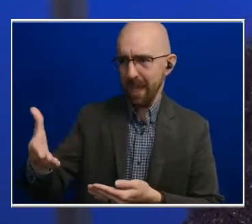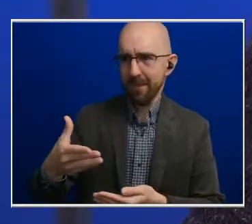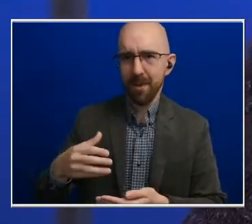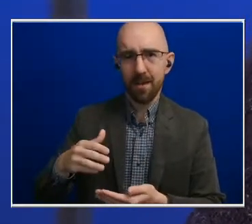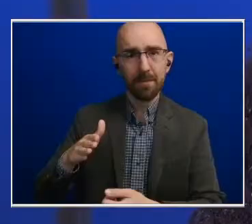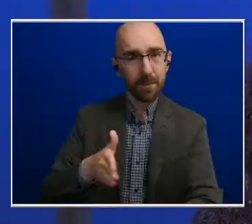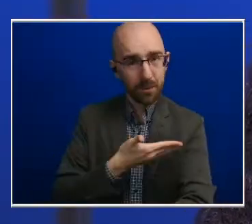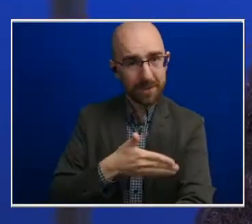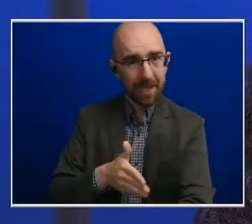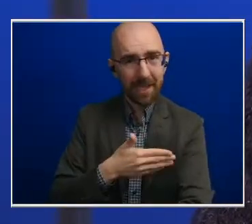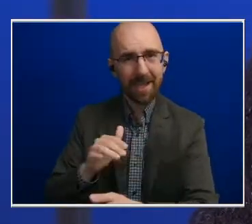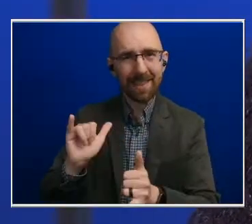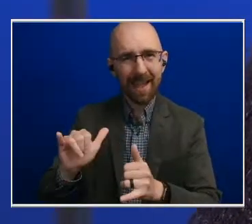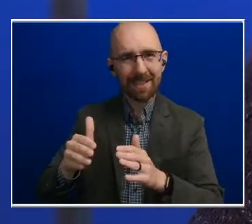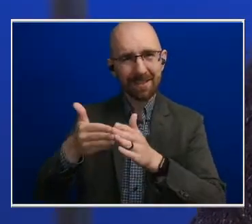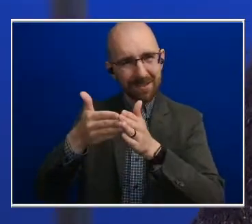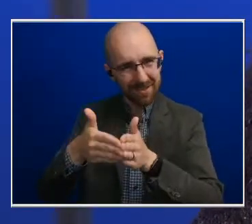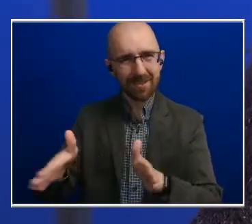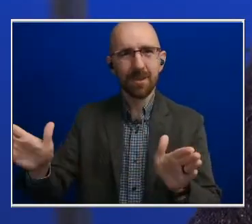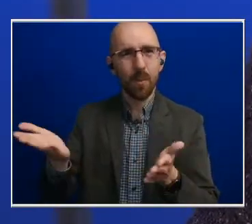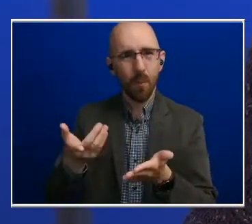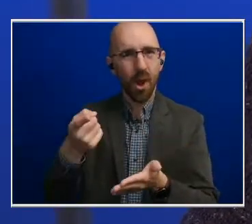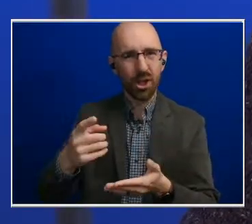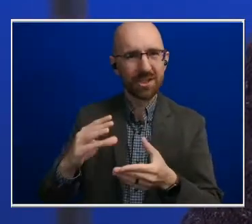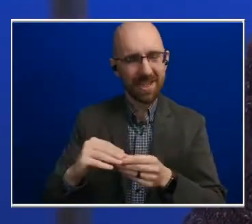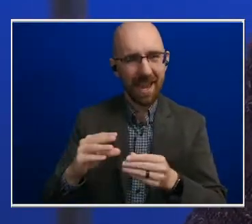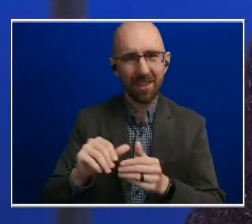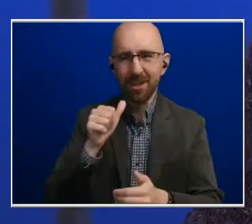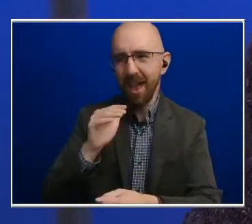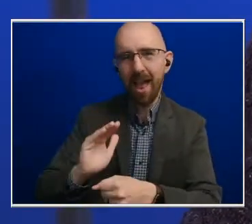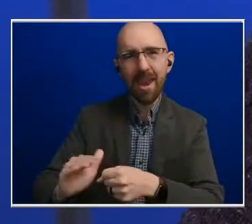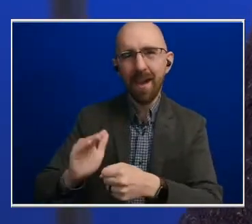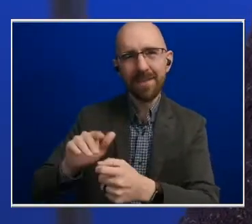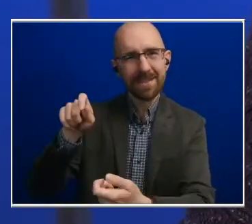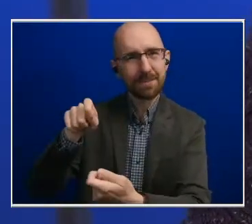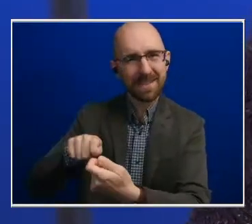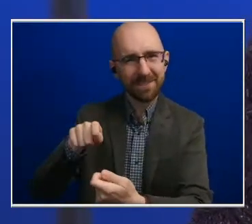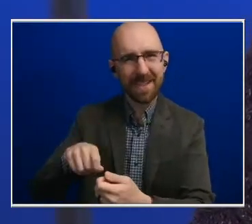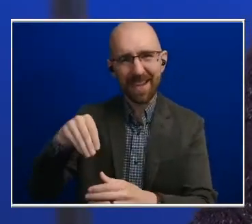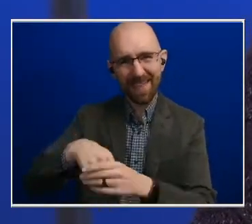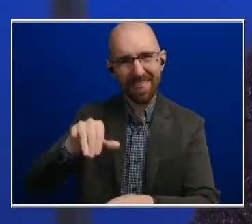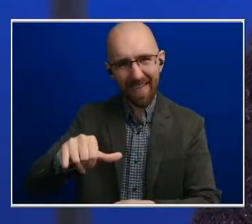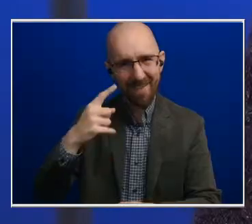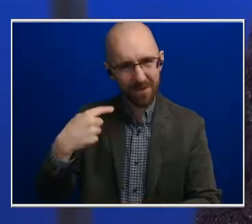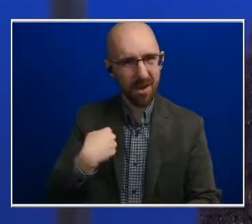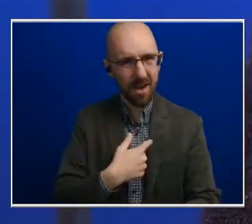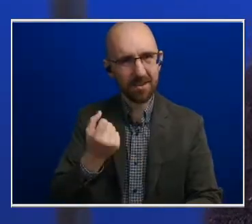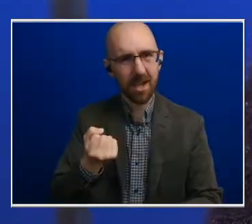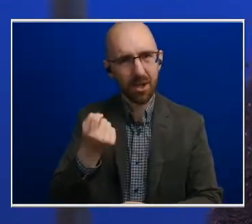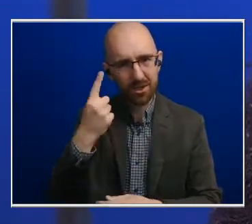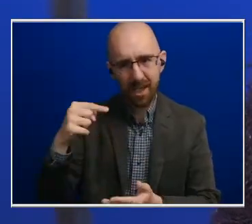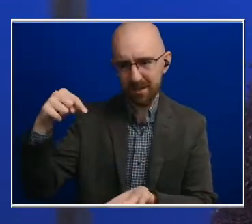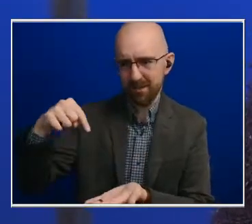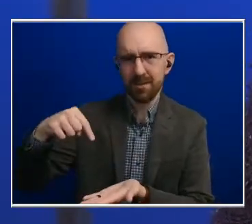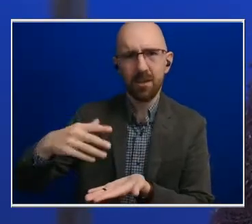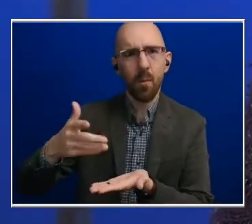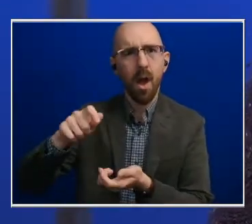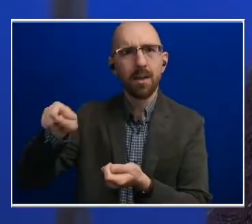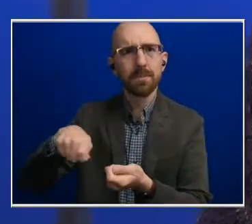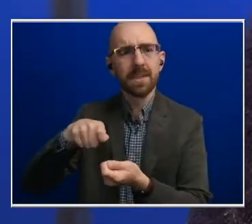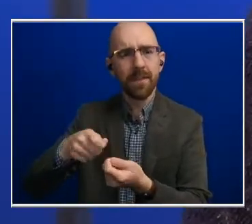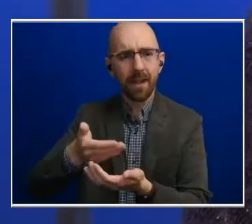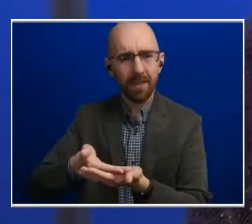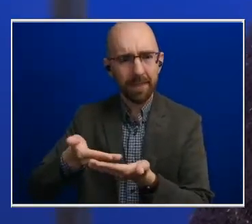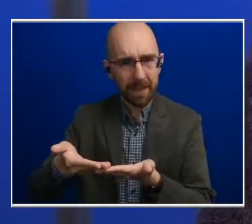that's essentially what you're saying. There's not enough specificity in that for us to understand what specific things about the music,